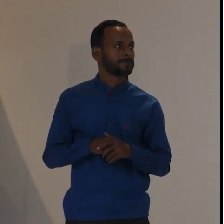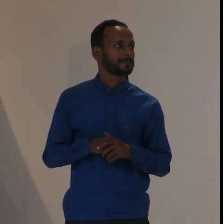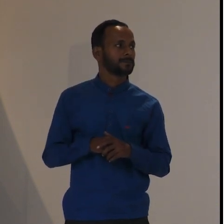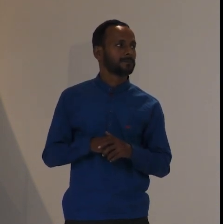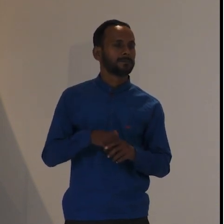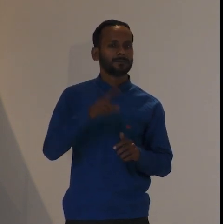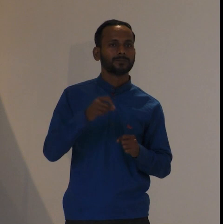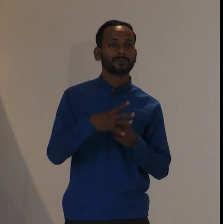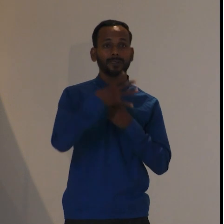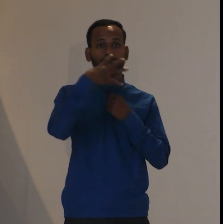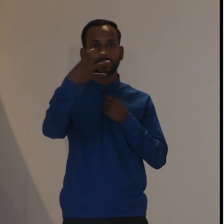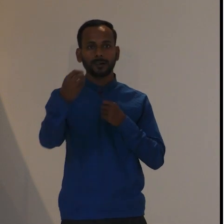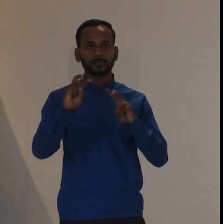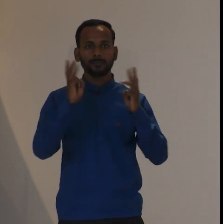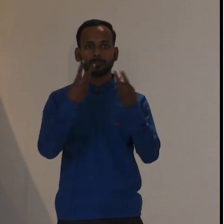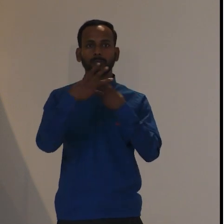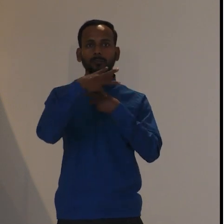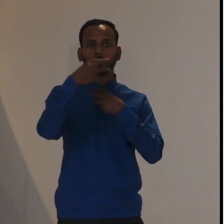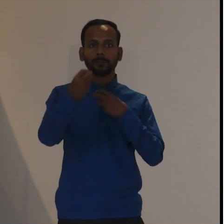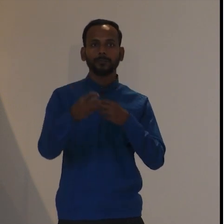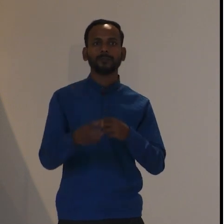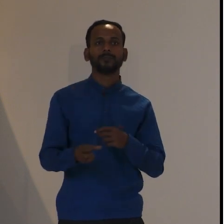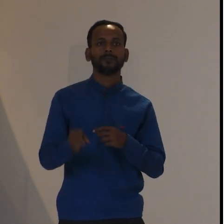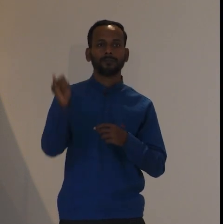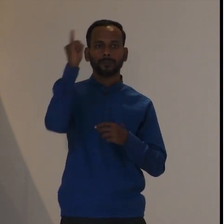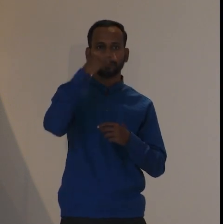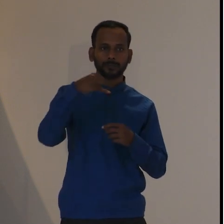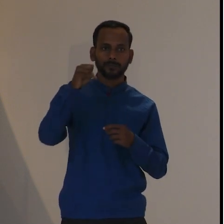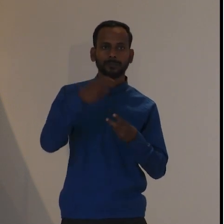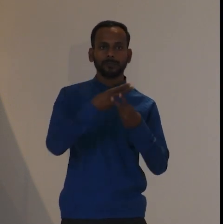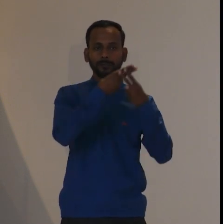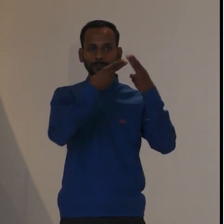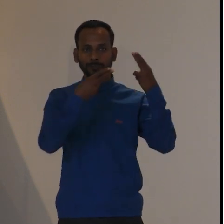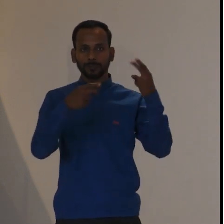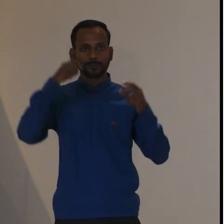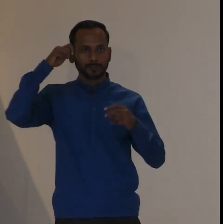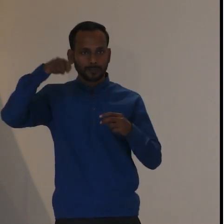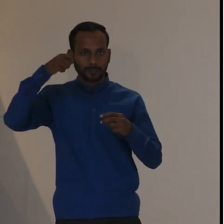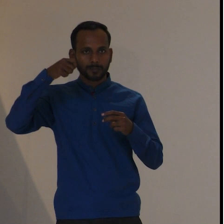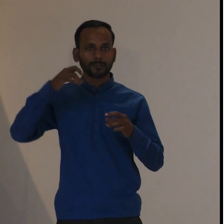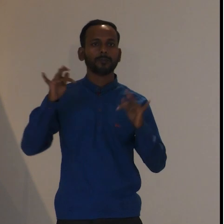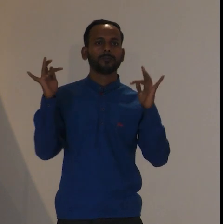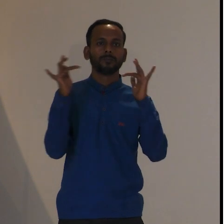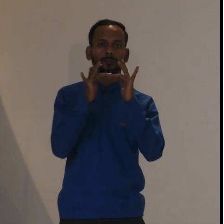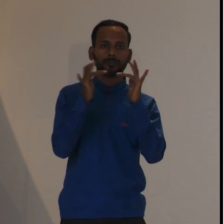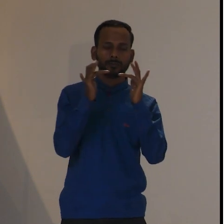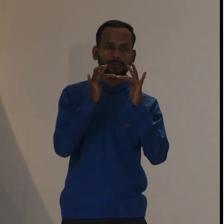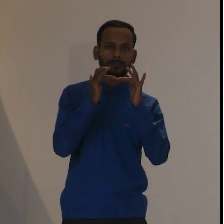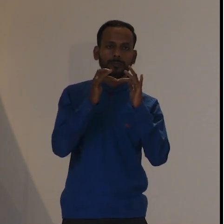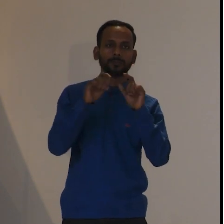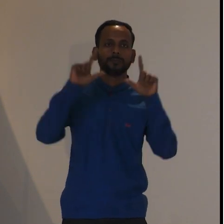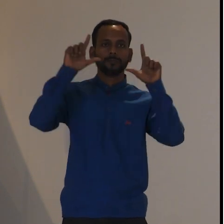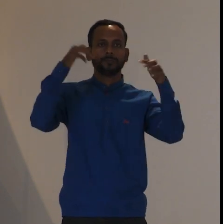So the outcome of the workshop was 6 films and a curatorial note that has been uploaded online and will be a part of the